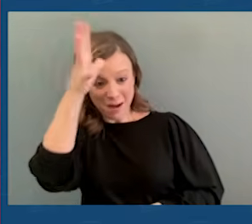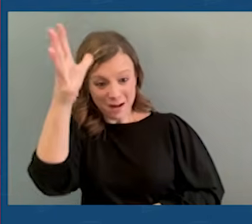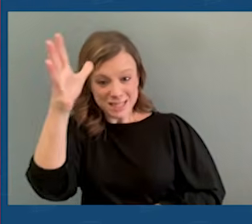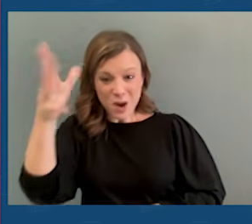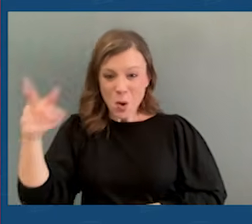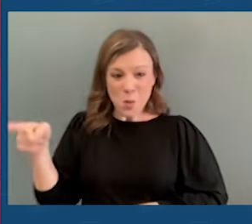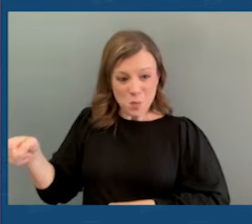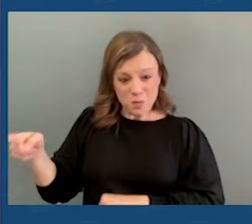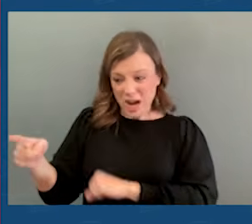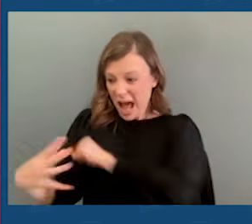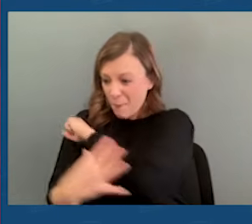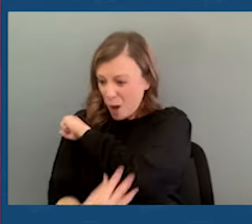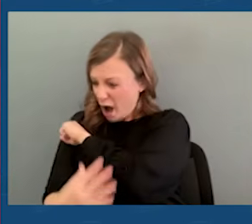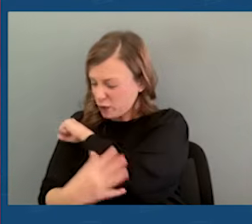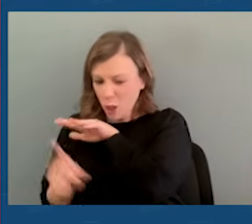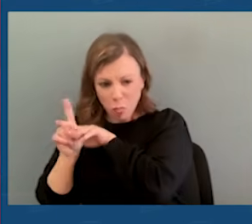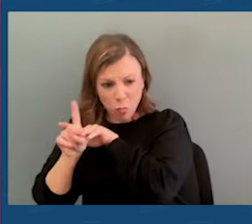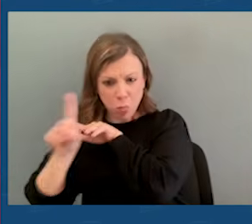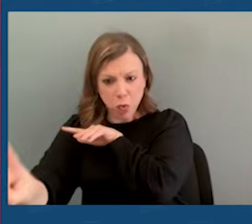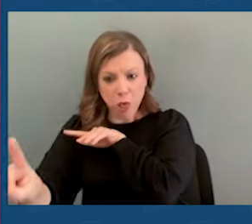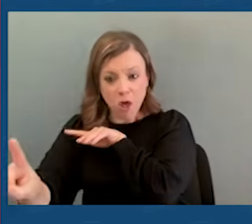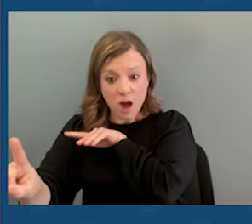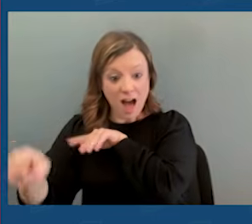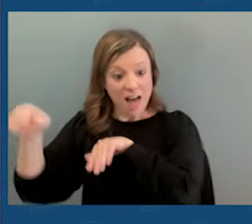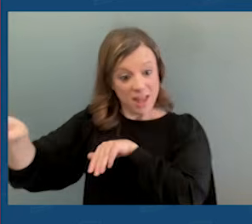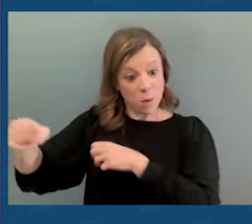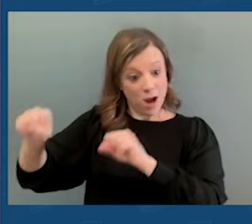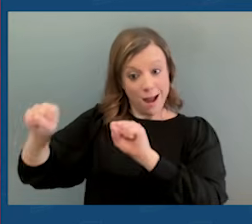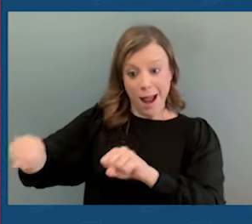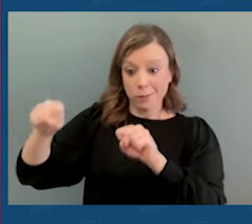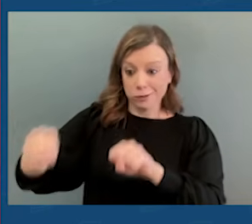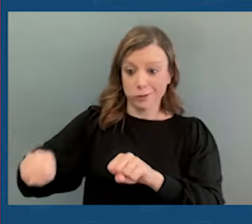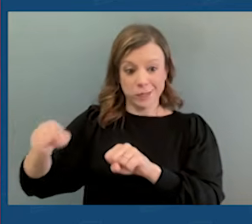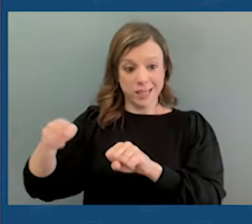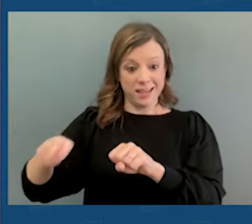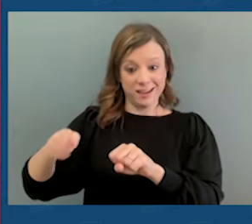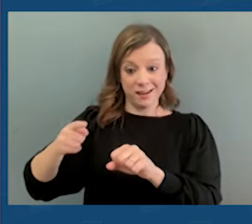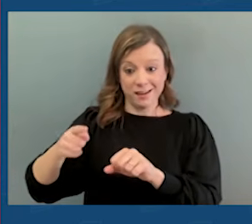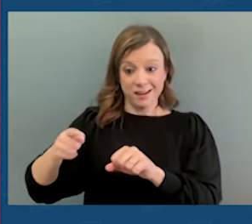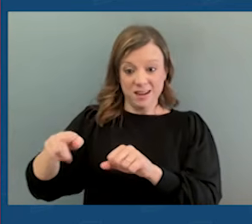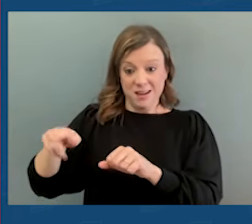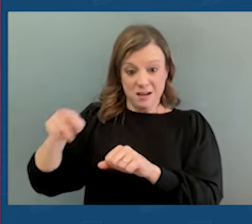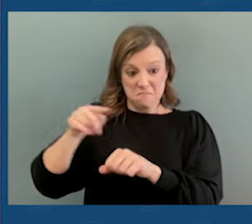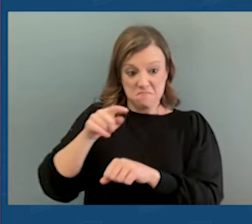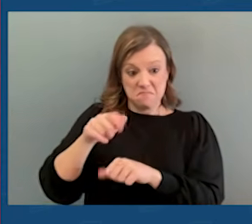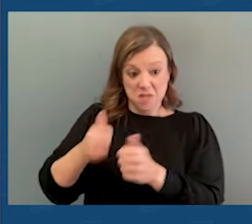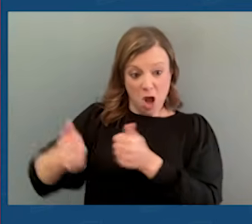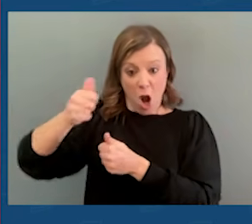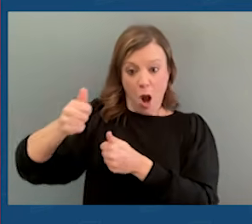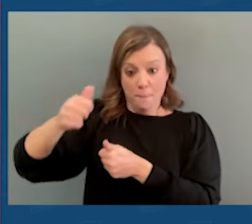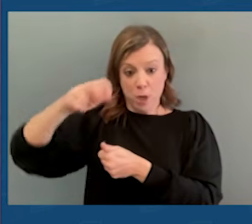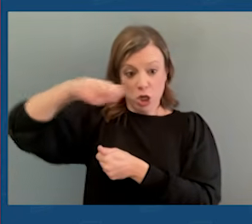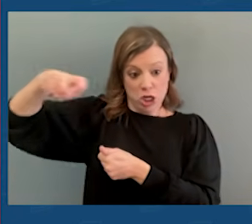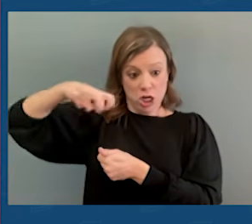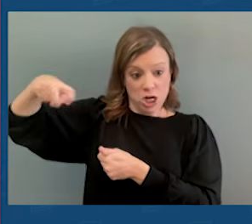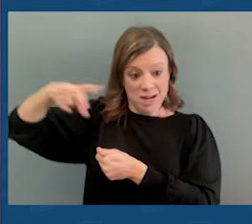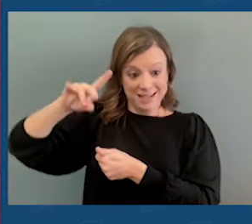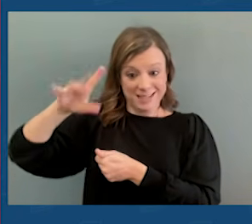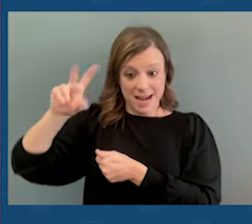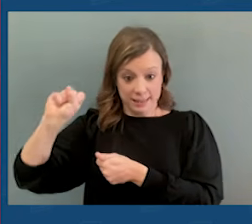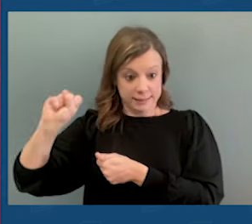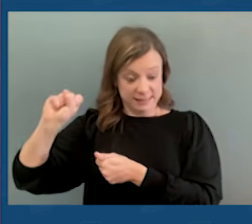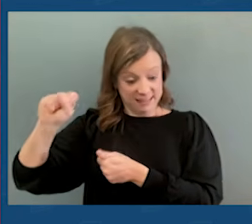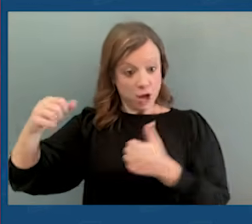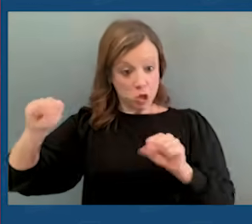here on the upper decks to pursue their dreams. They had nothing, but they were in the upper decks. They can get some fresh